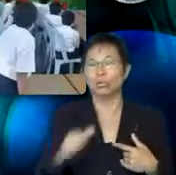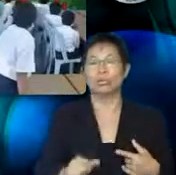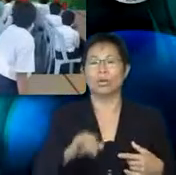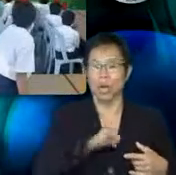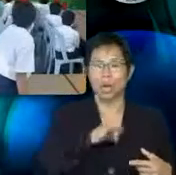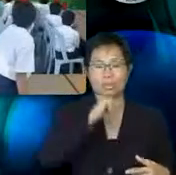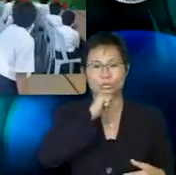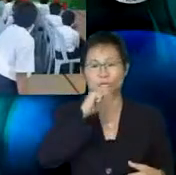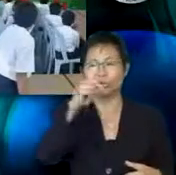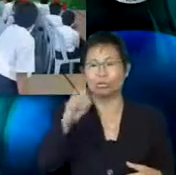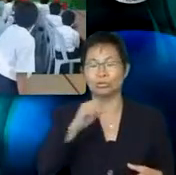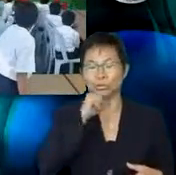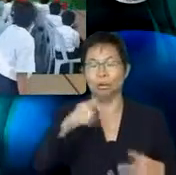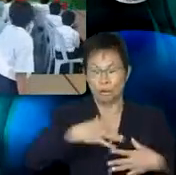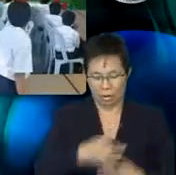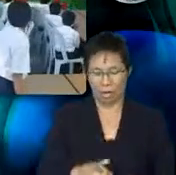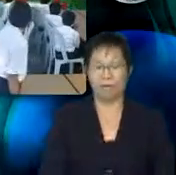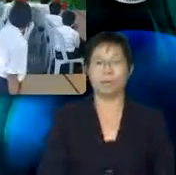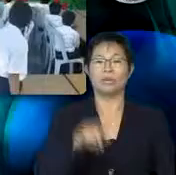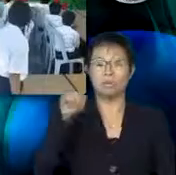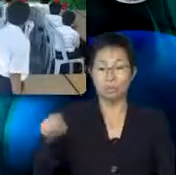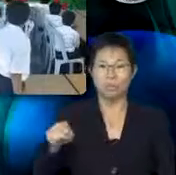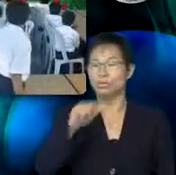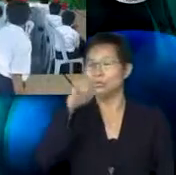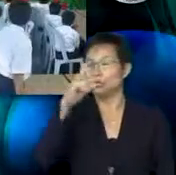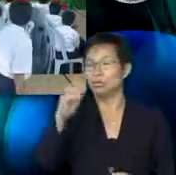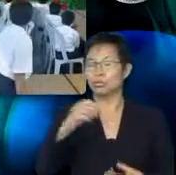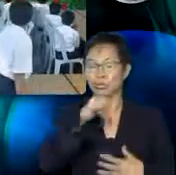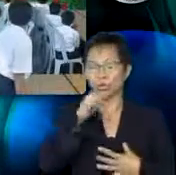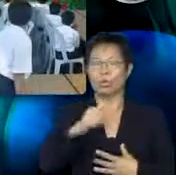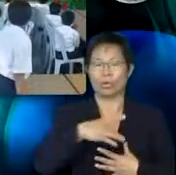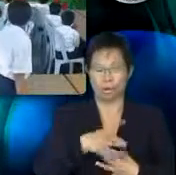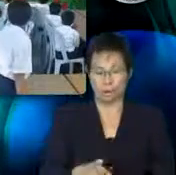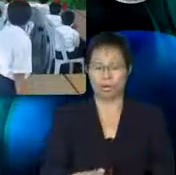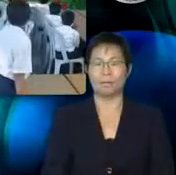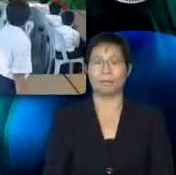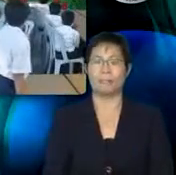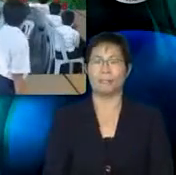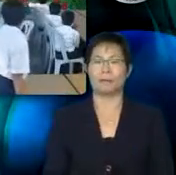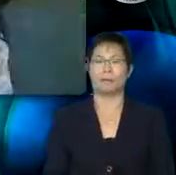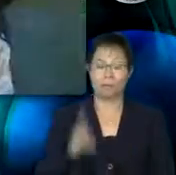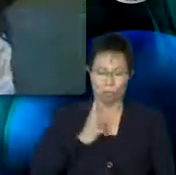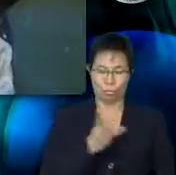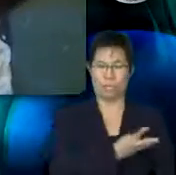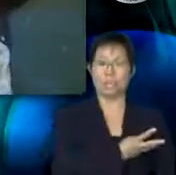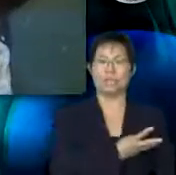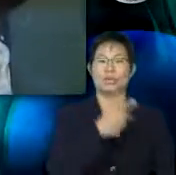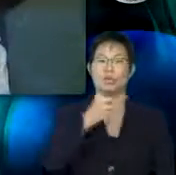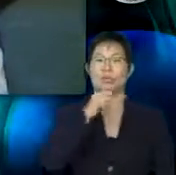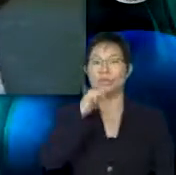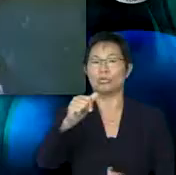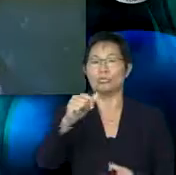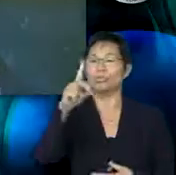I do not like. You do not like. We